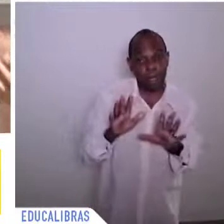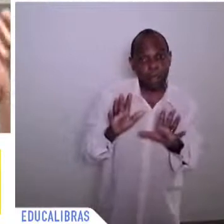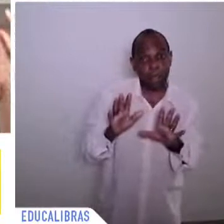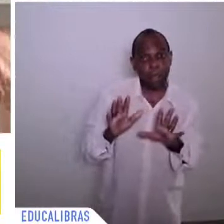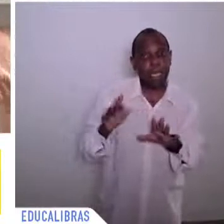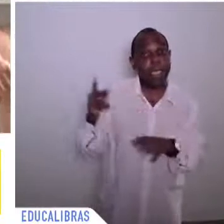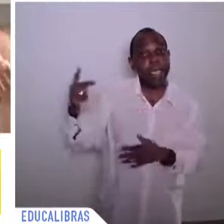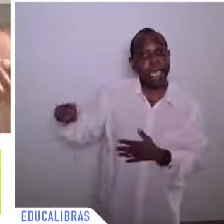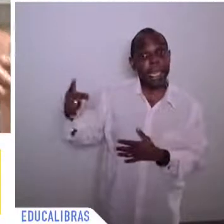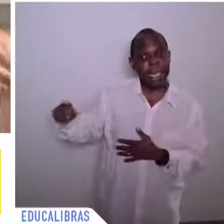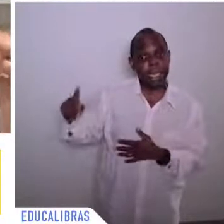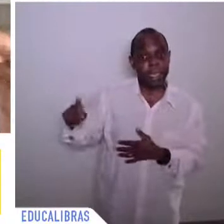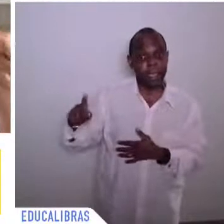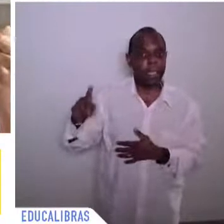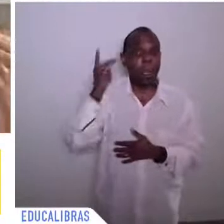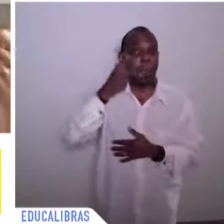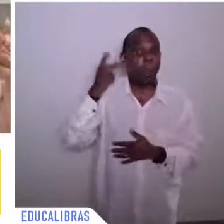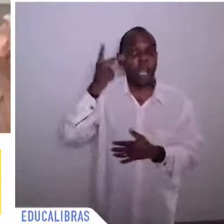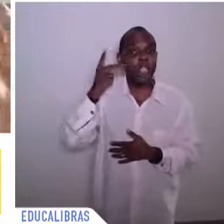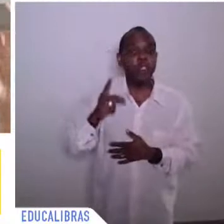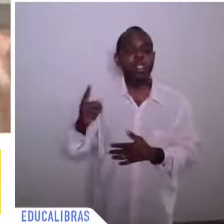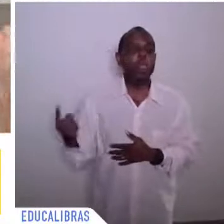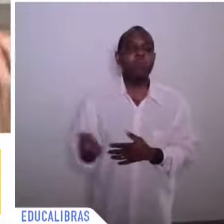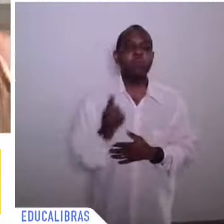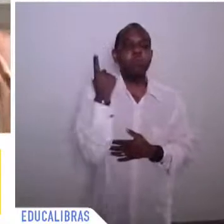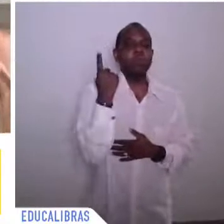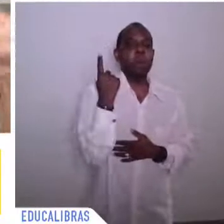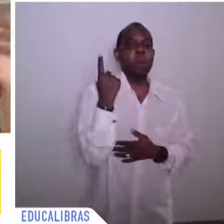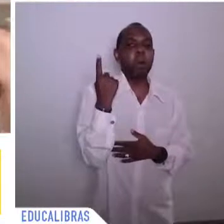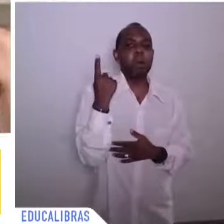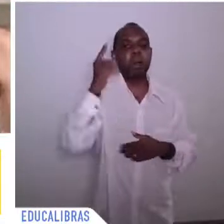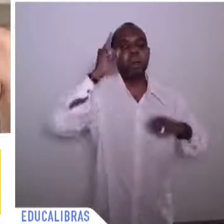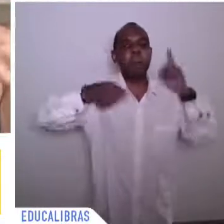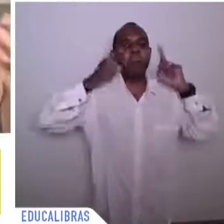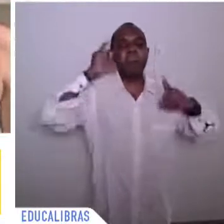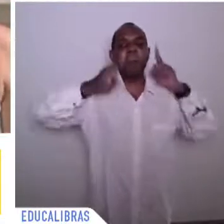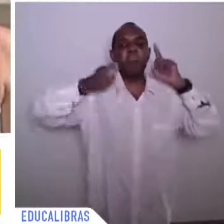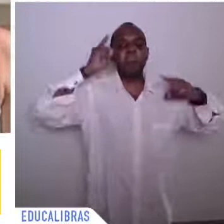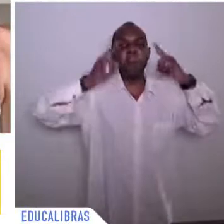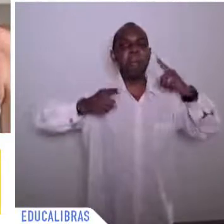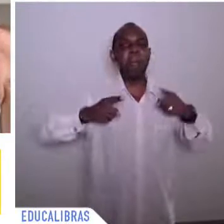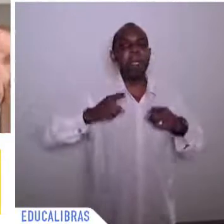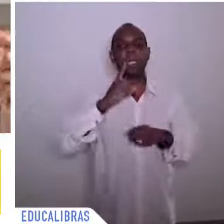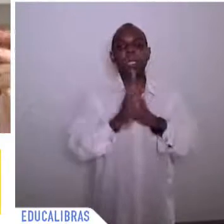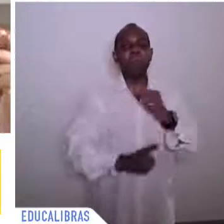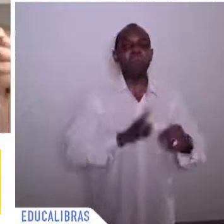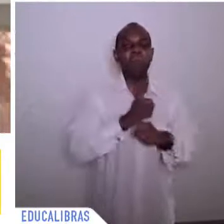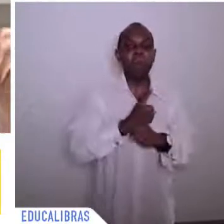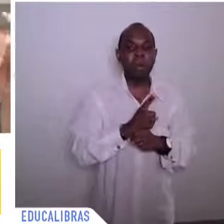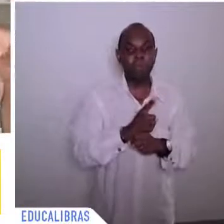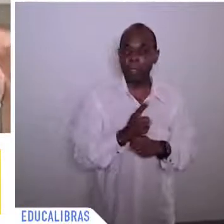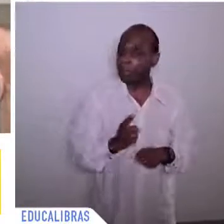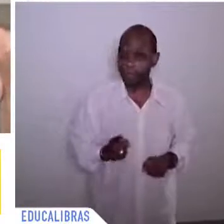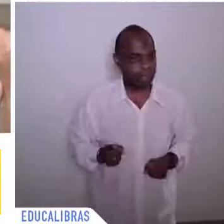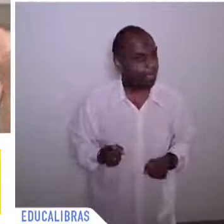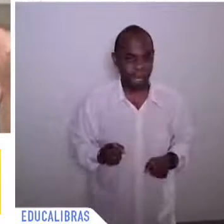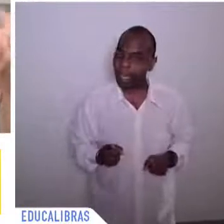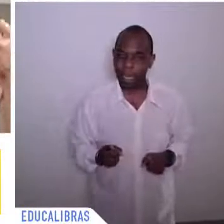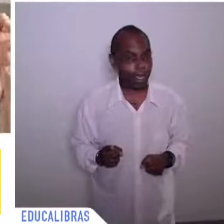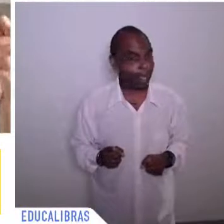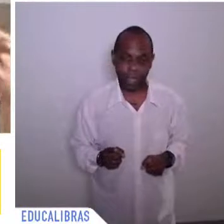digital environment. The thing is, no specific group detains the